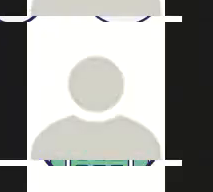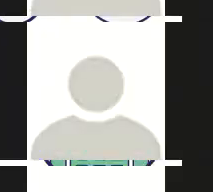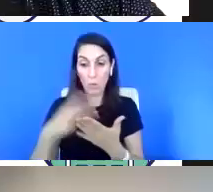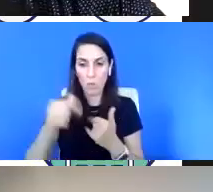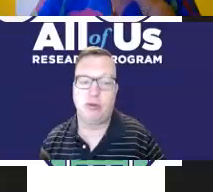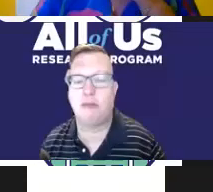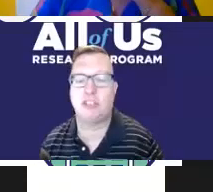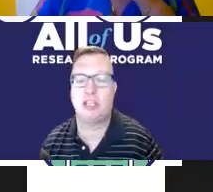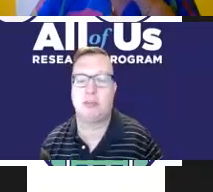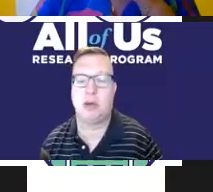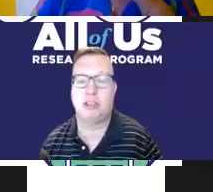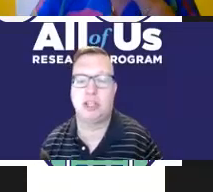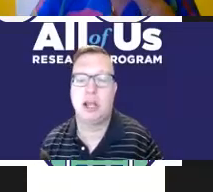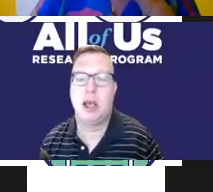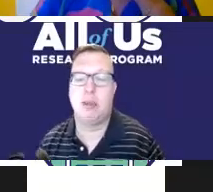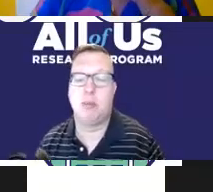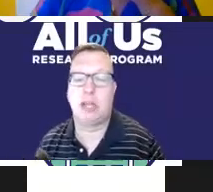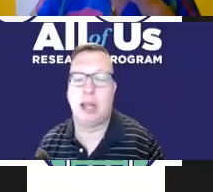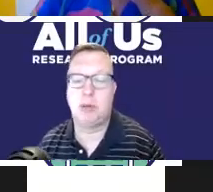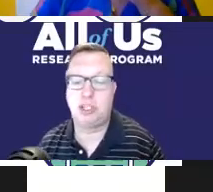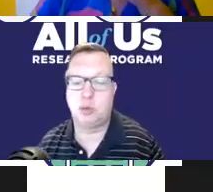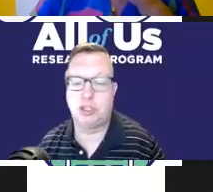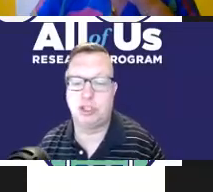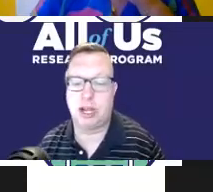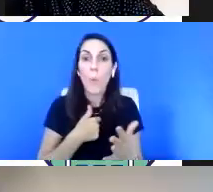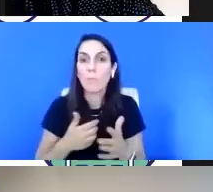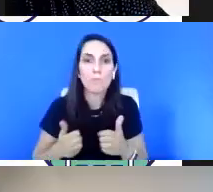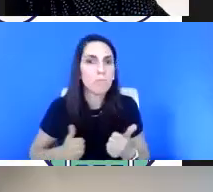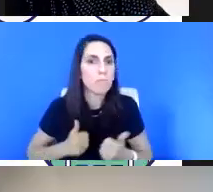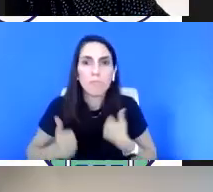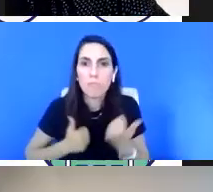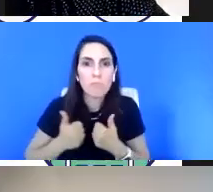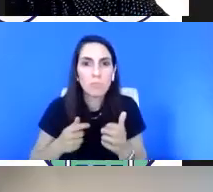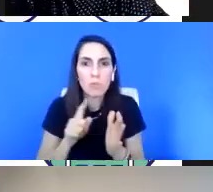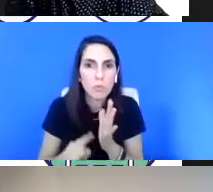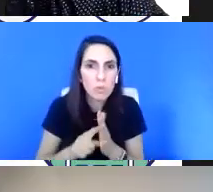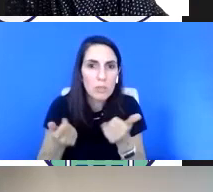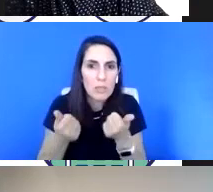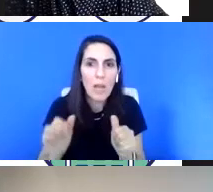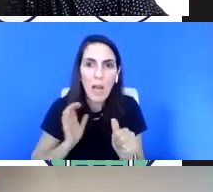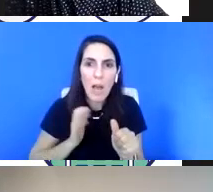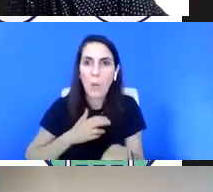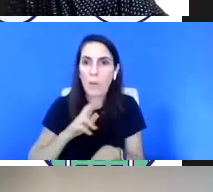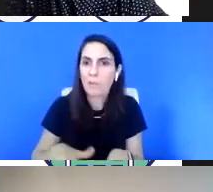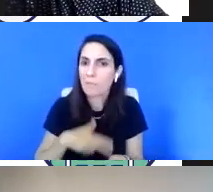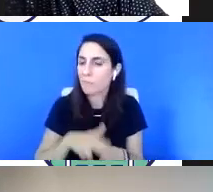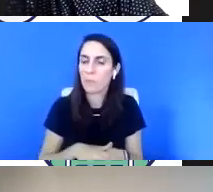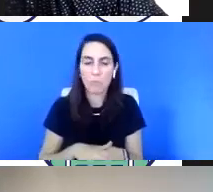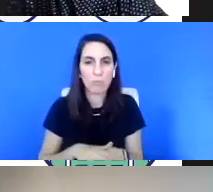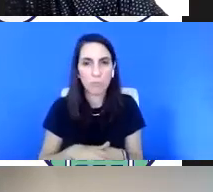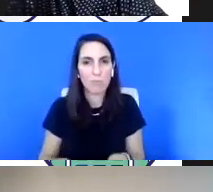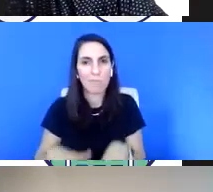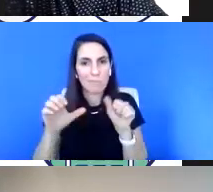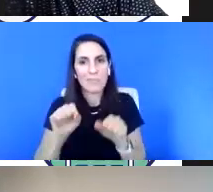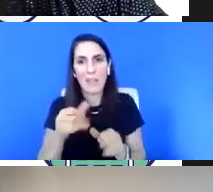was quoted as saying, "All of us is amongst the most ambitious research efforts that our nation has undertaken." And it was part